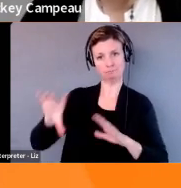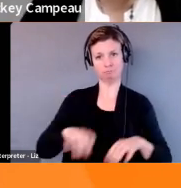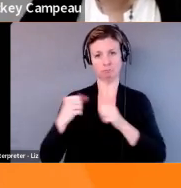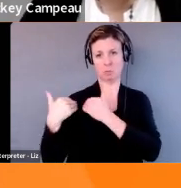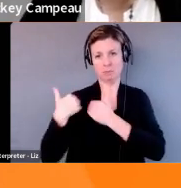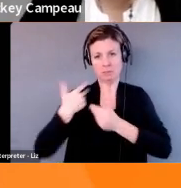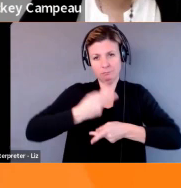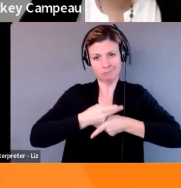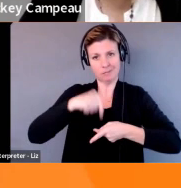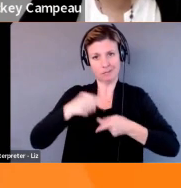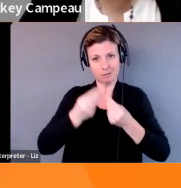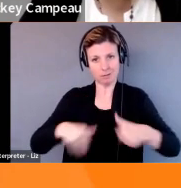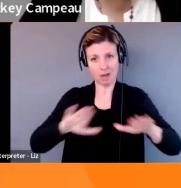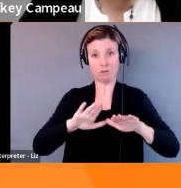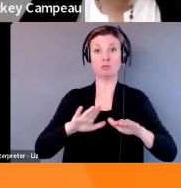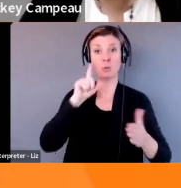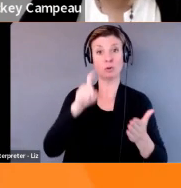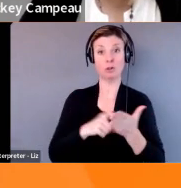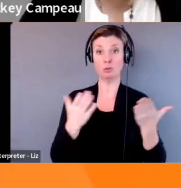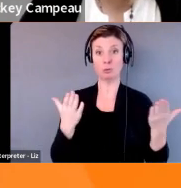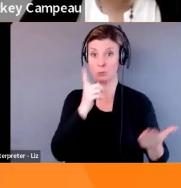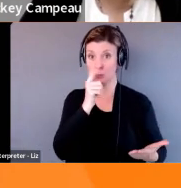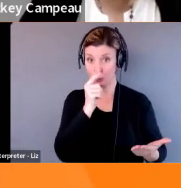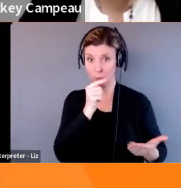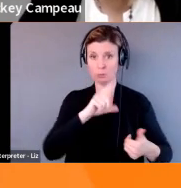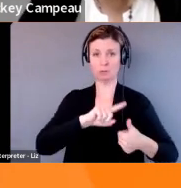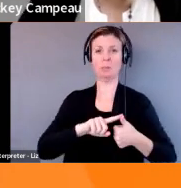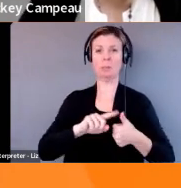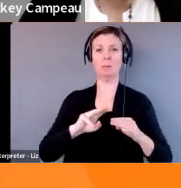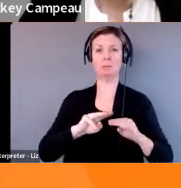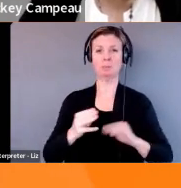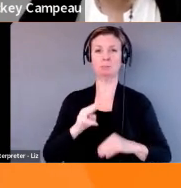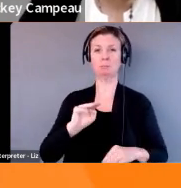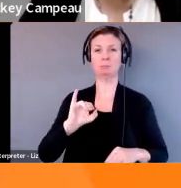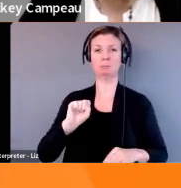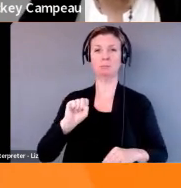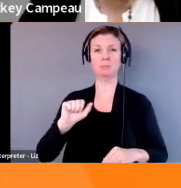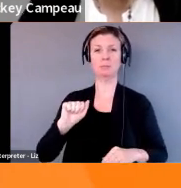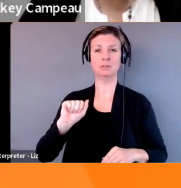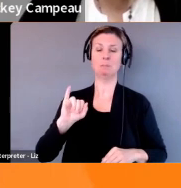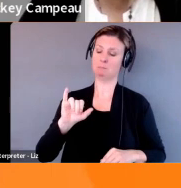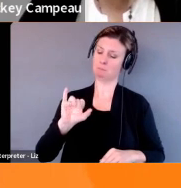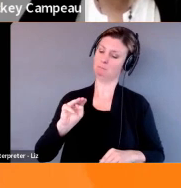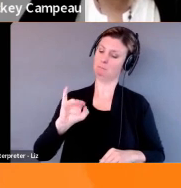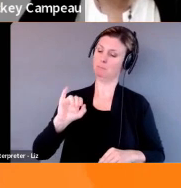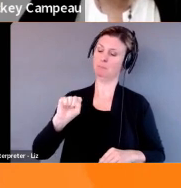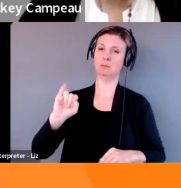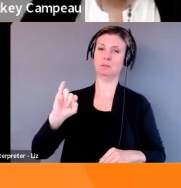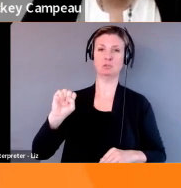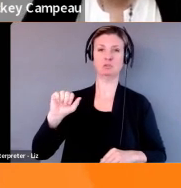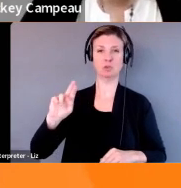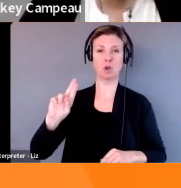And today we acknowledge the Mississaugas of the Credit First Nation of Anishinaabeg peoples on whose traditional territory we are meeting.